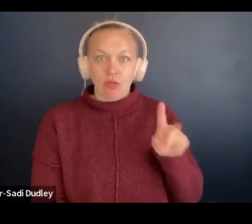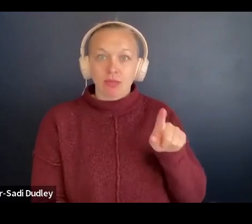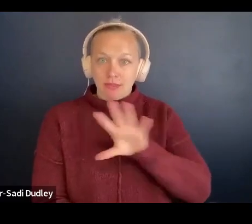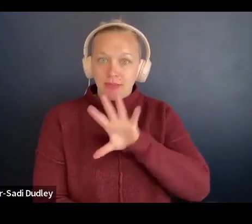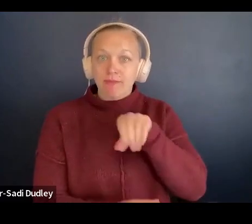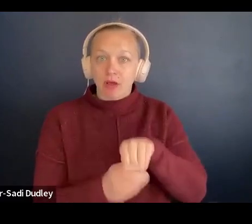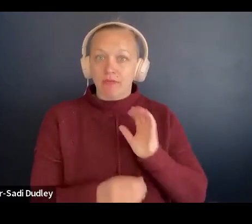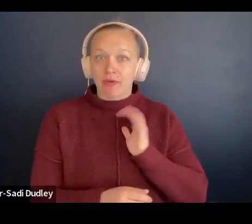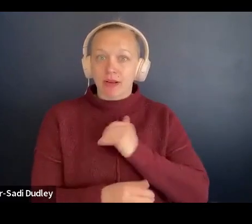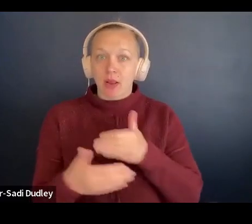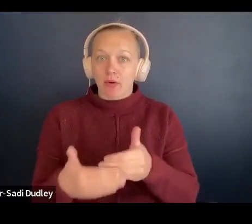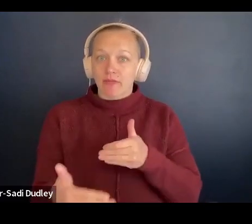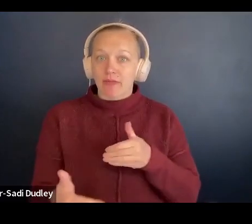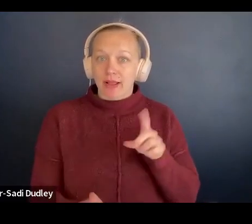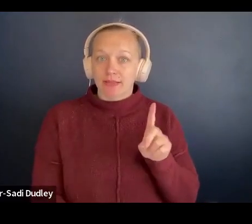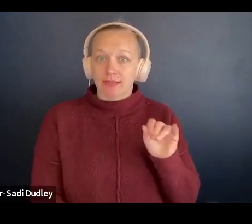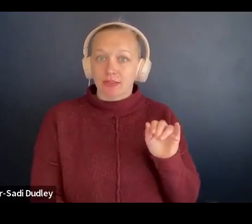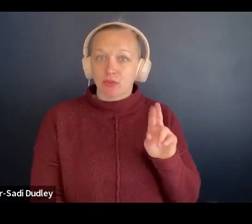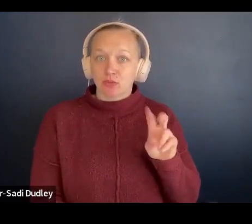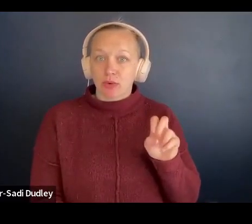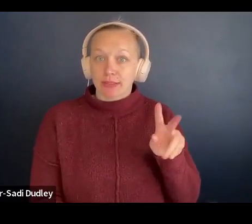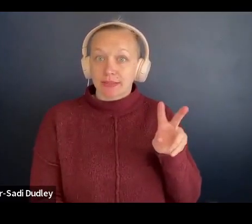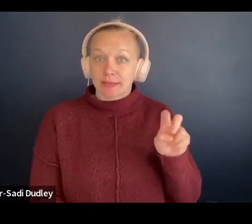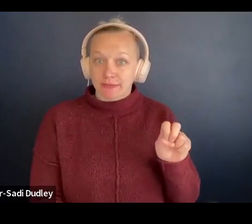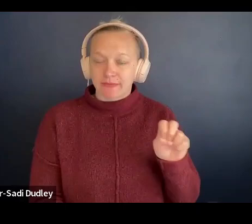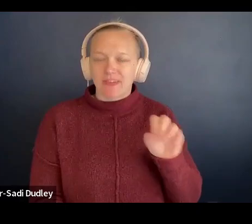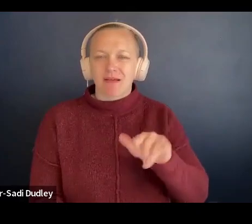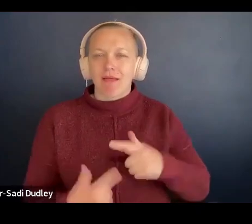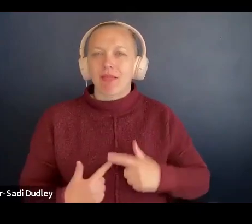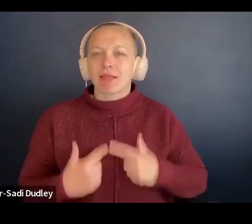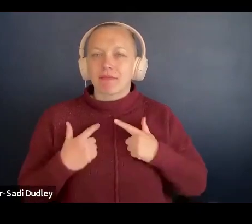also allow you to choose a medical power of attorney.